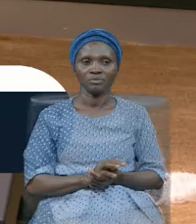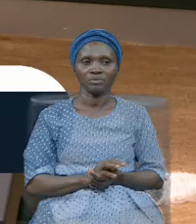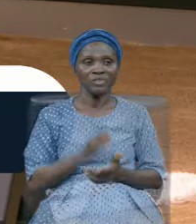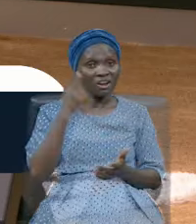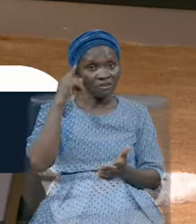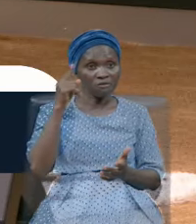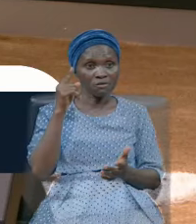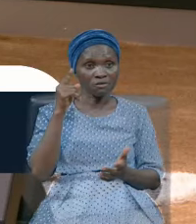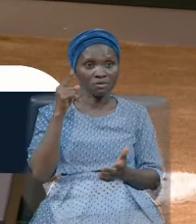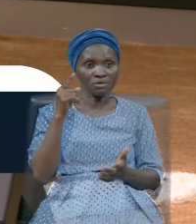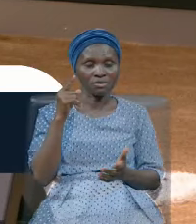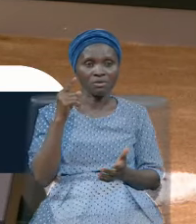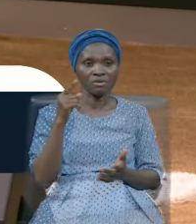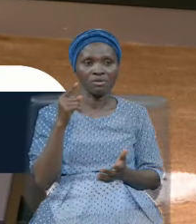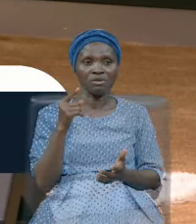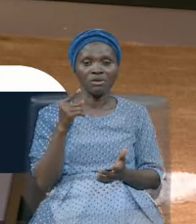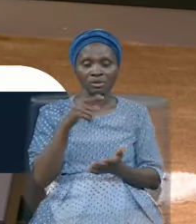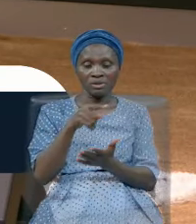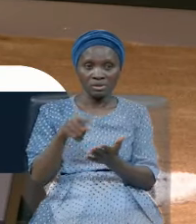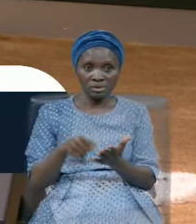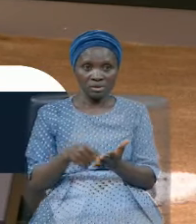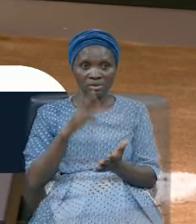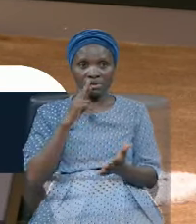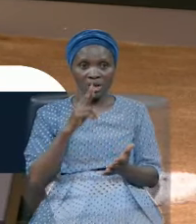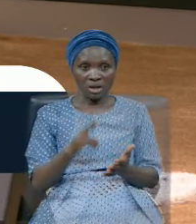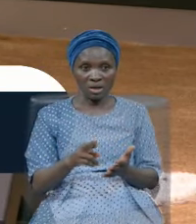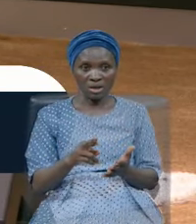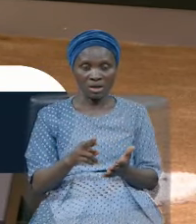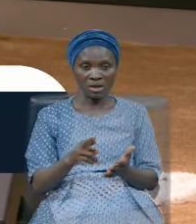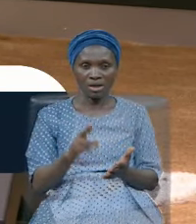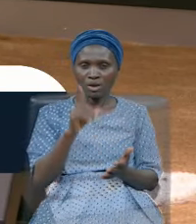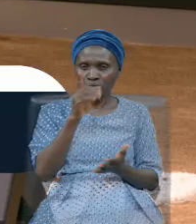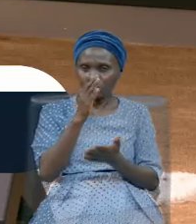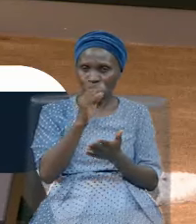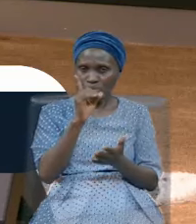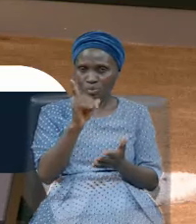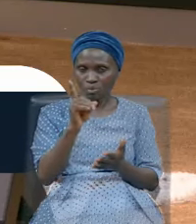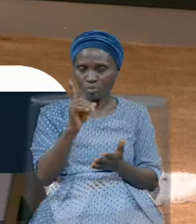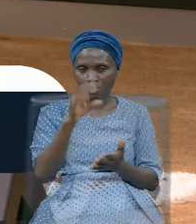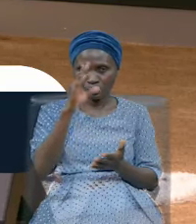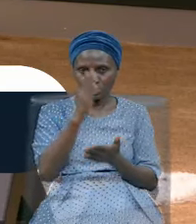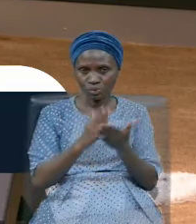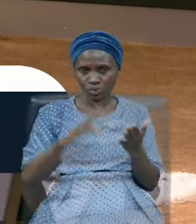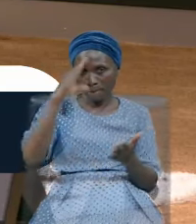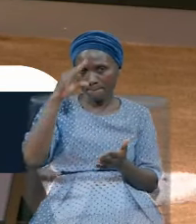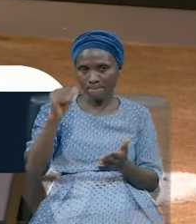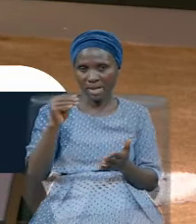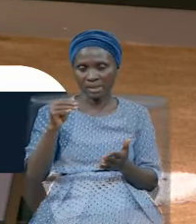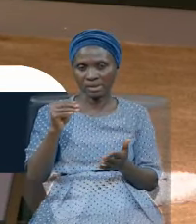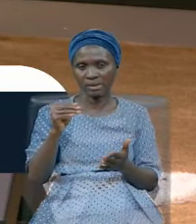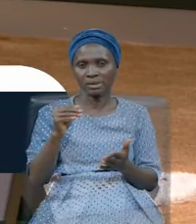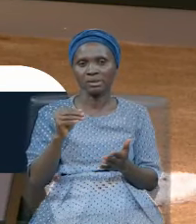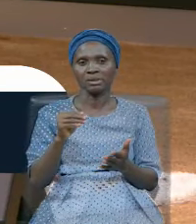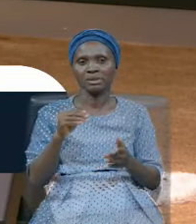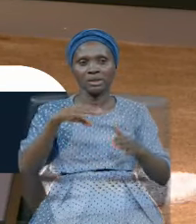are certain men crept in unawares, who were before of old